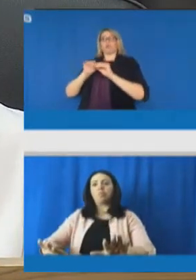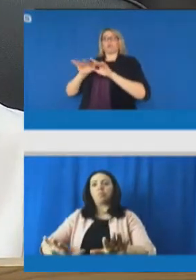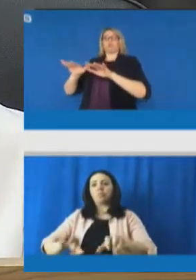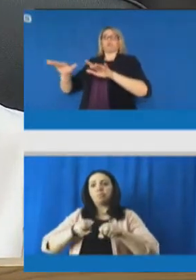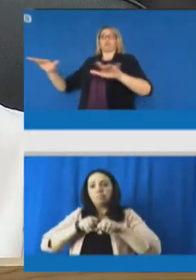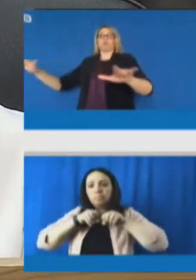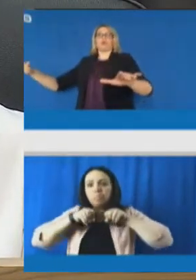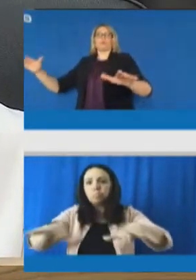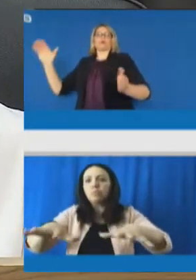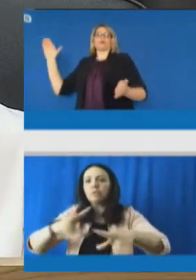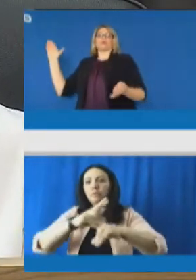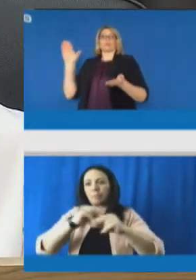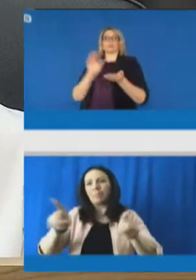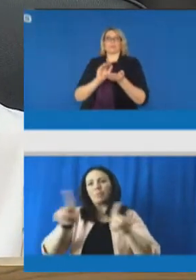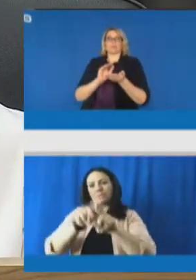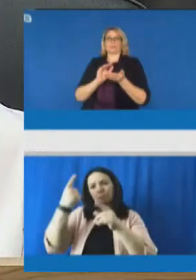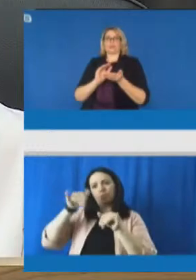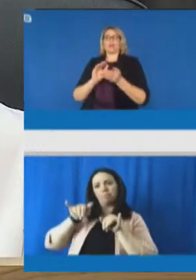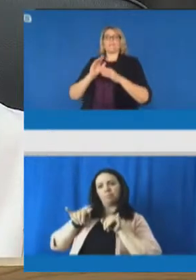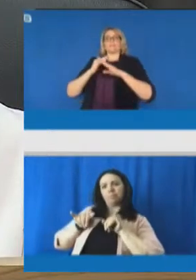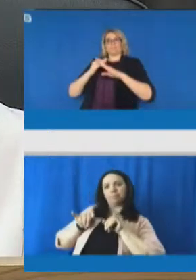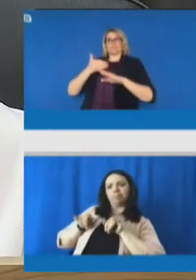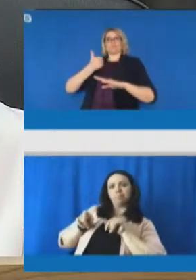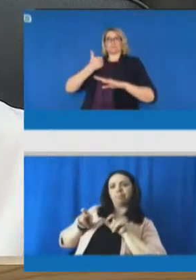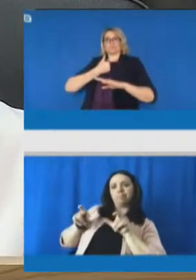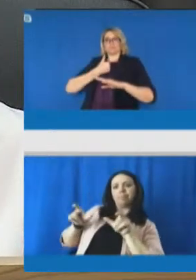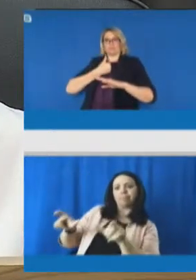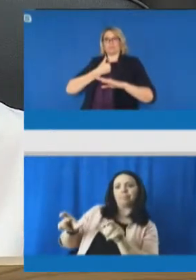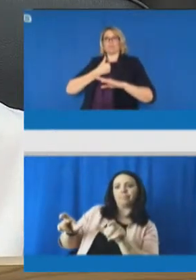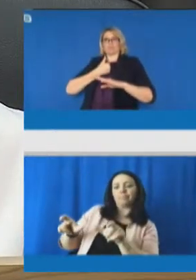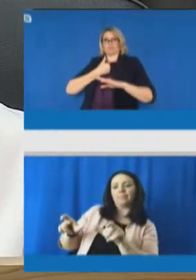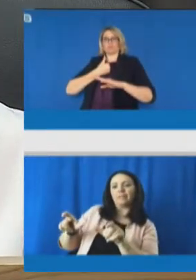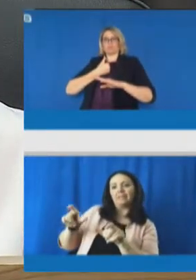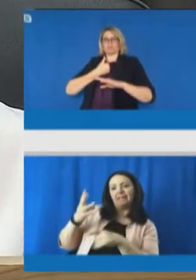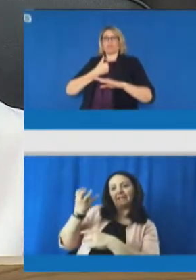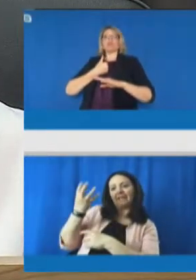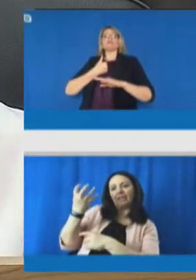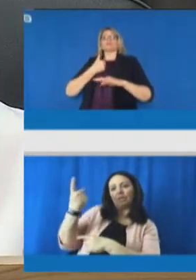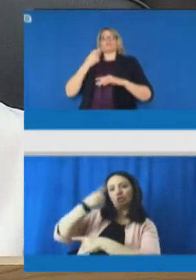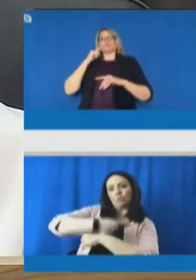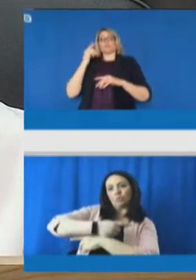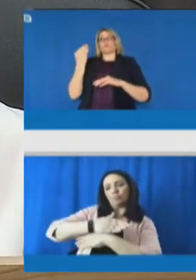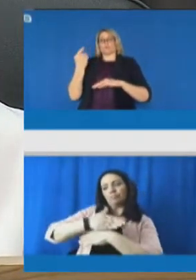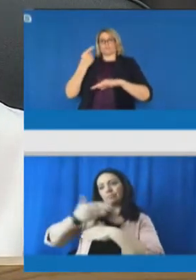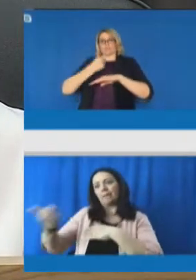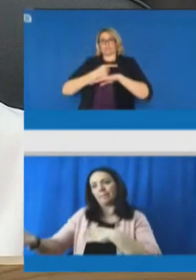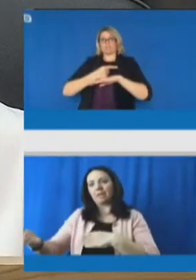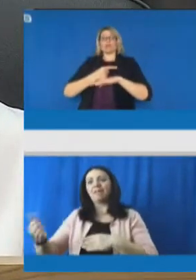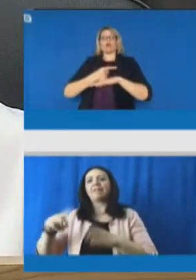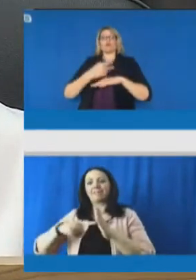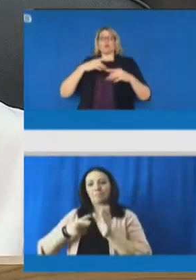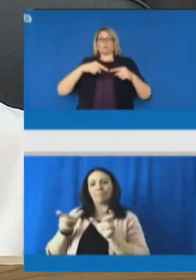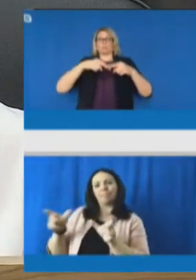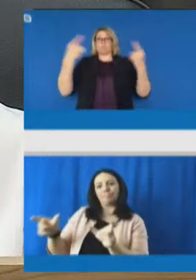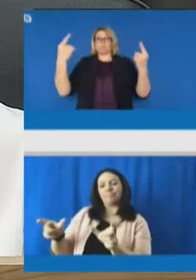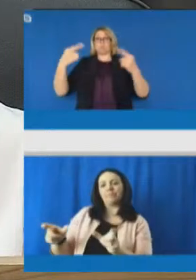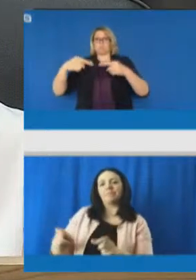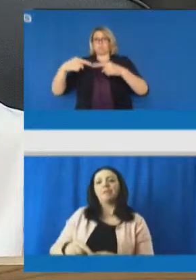quickly. The variant is ever present, and so we will make those decisions based